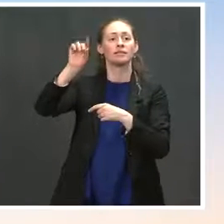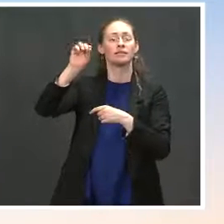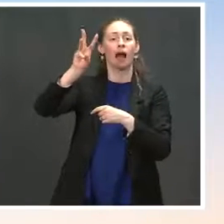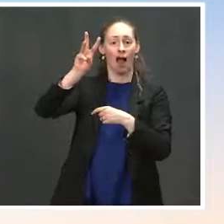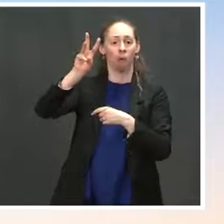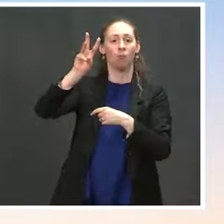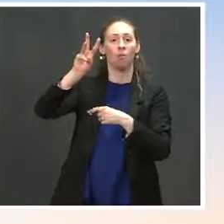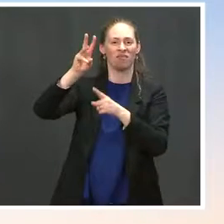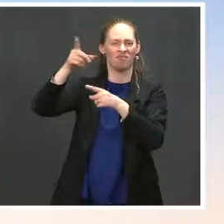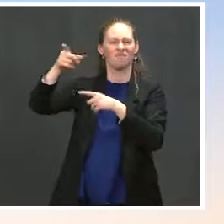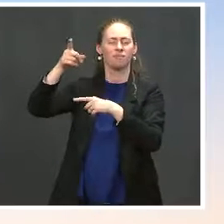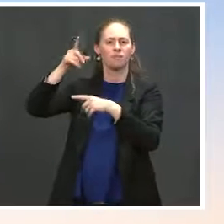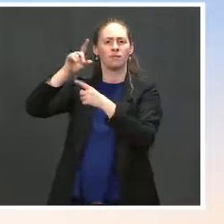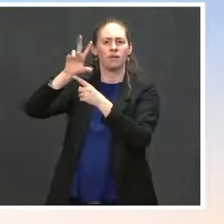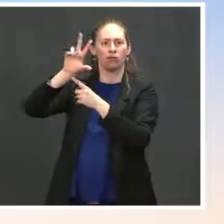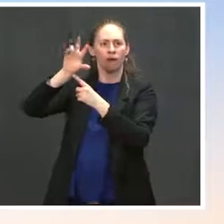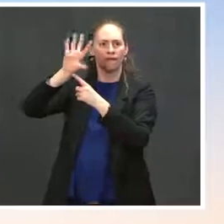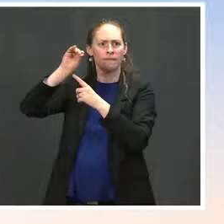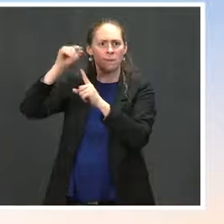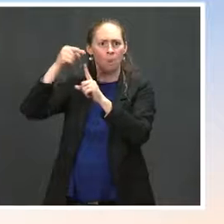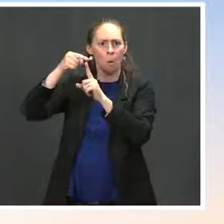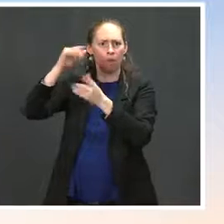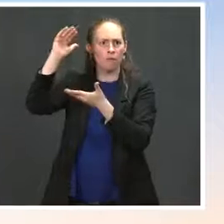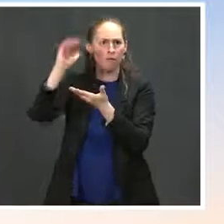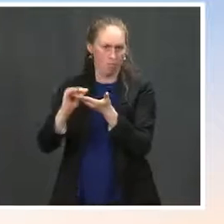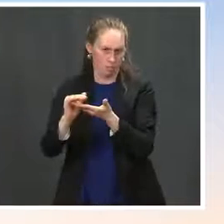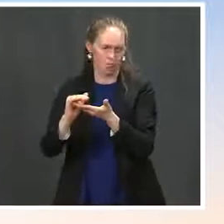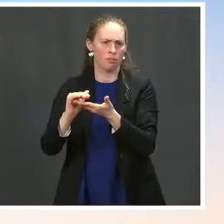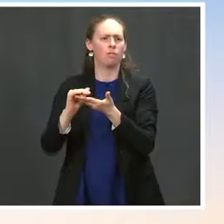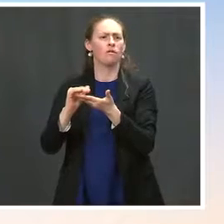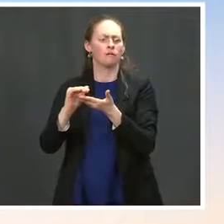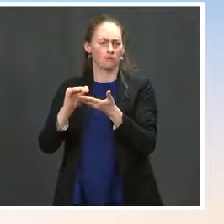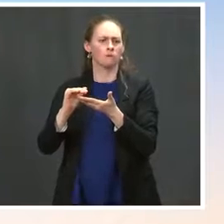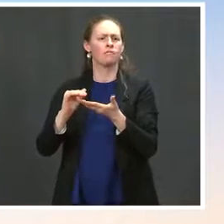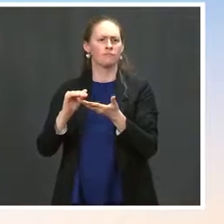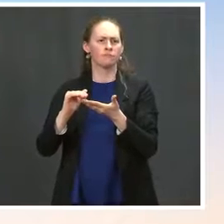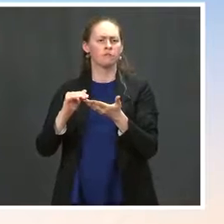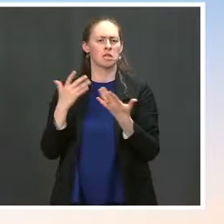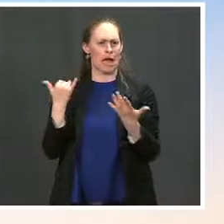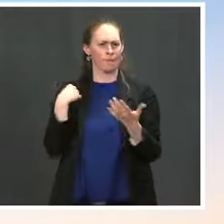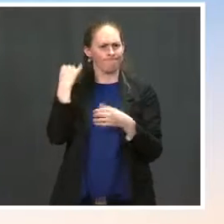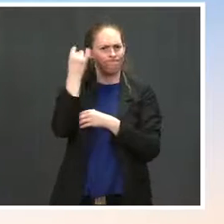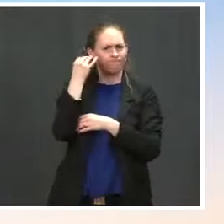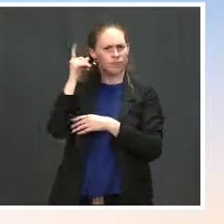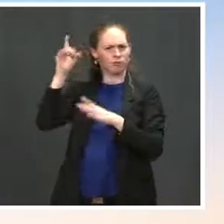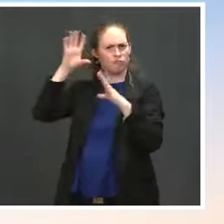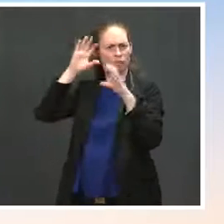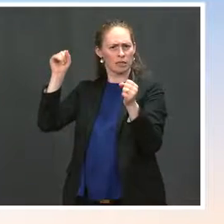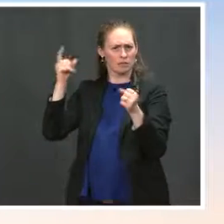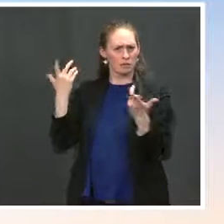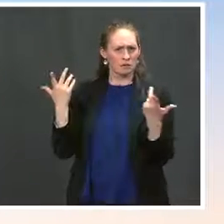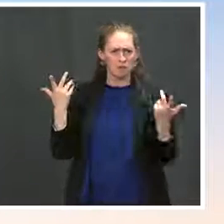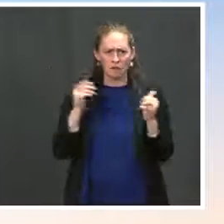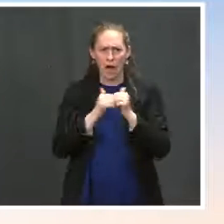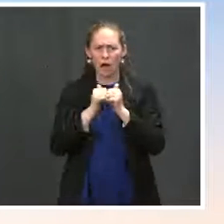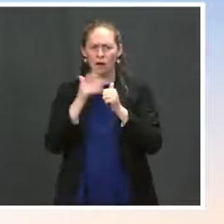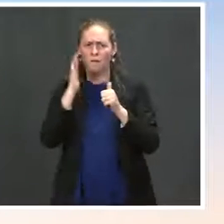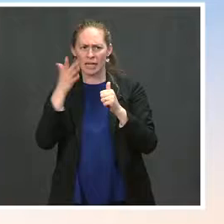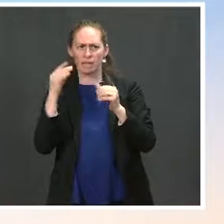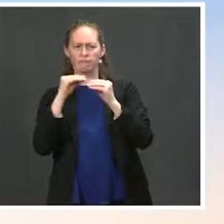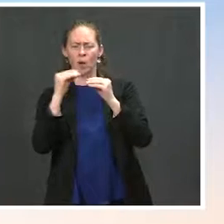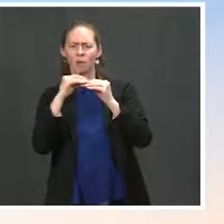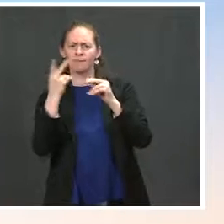that the Biden administration is going to propose doubling, essentially, the capital gains rate for